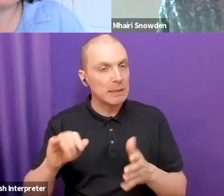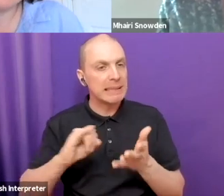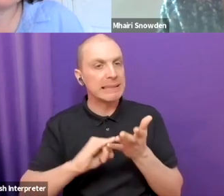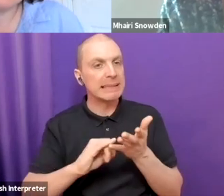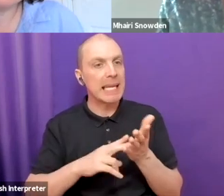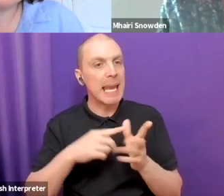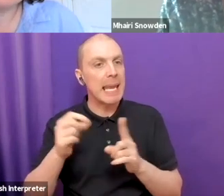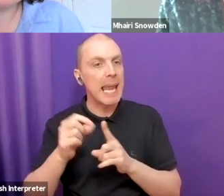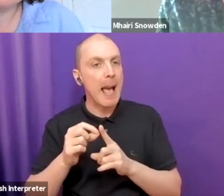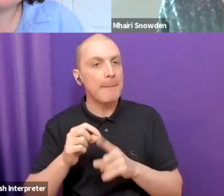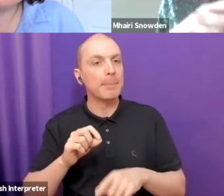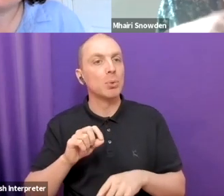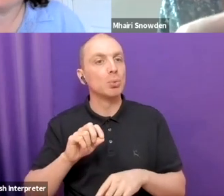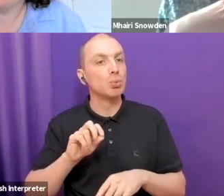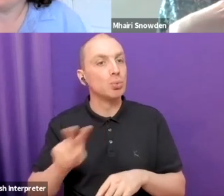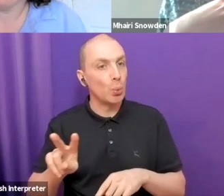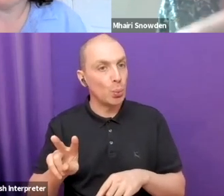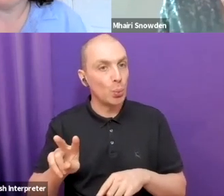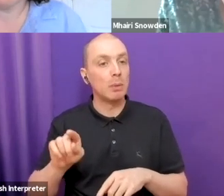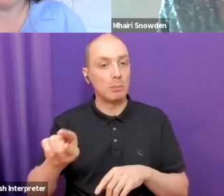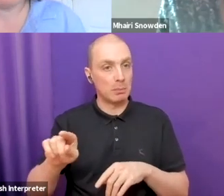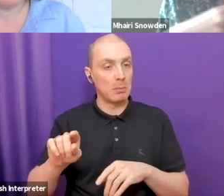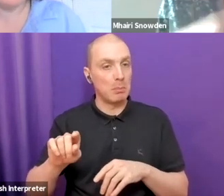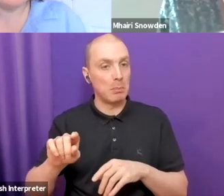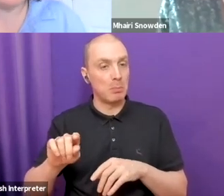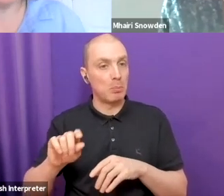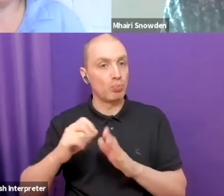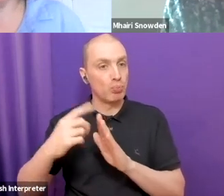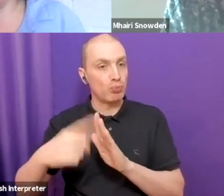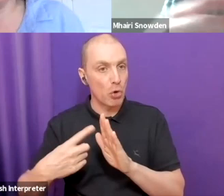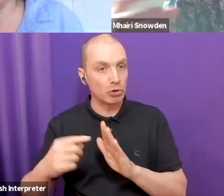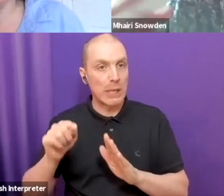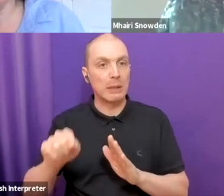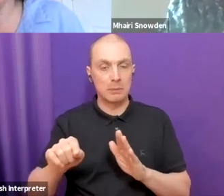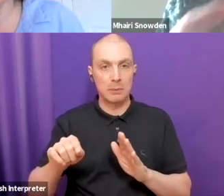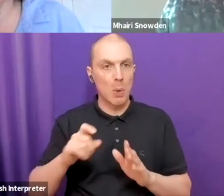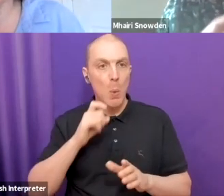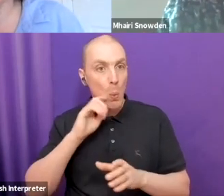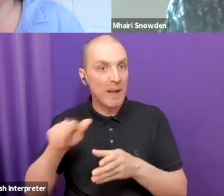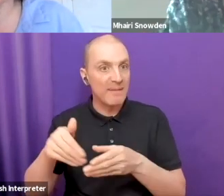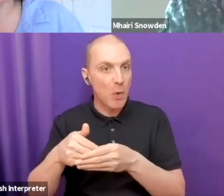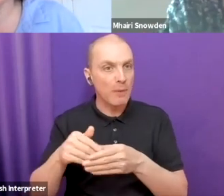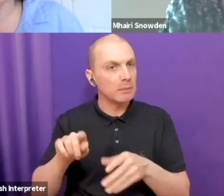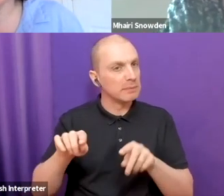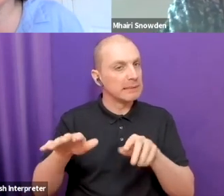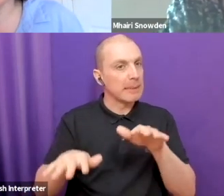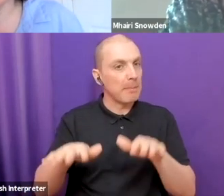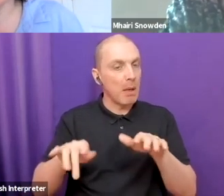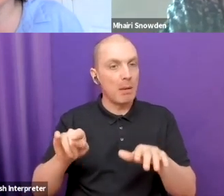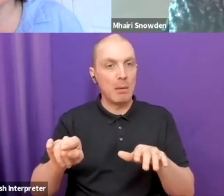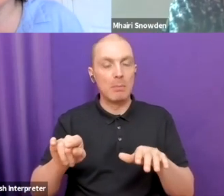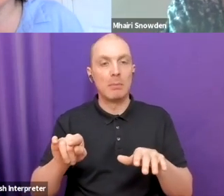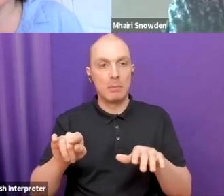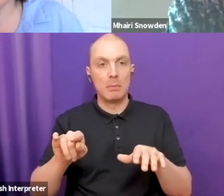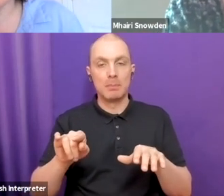in that, and all that came out of that. And we'll have kind of informal but really good discussion to look at what are some of the